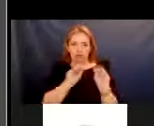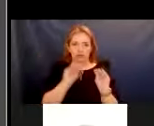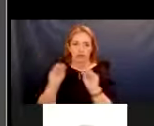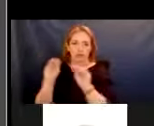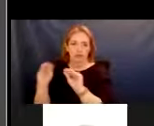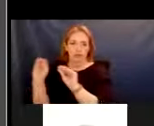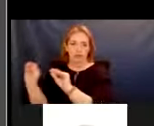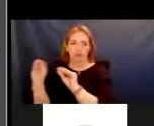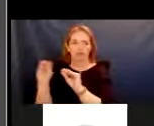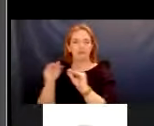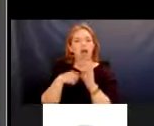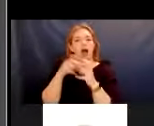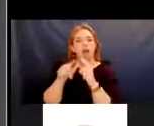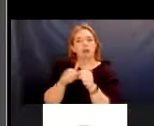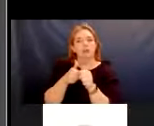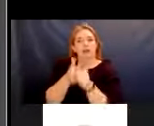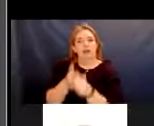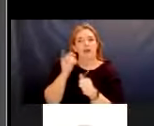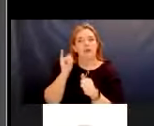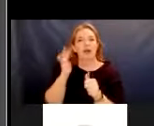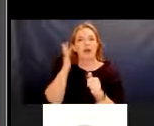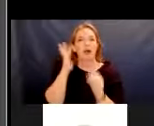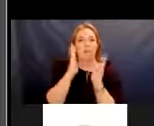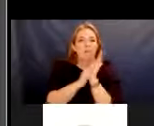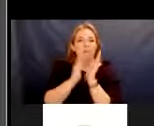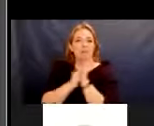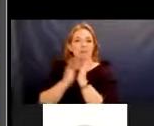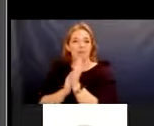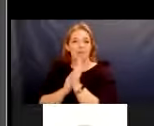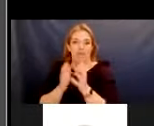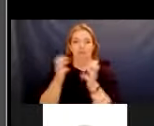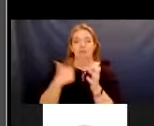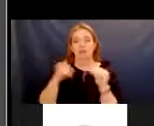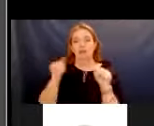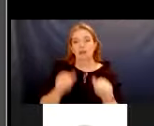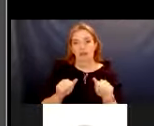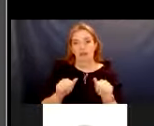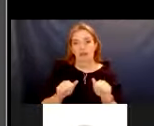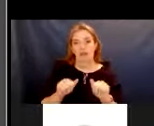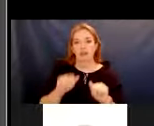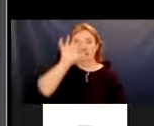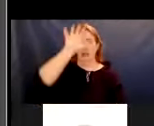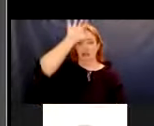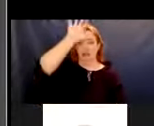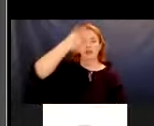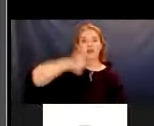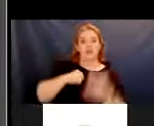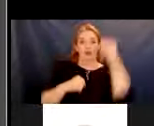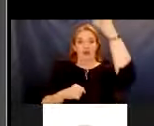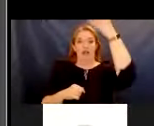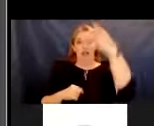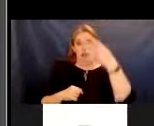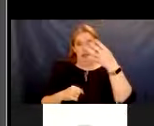trying to just stay with it as long as I could. And these lines are reversed midway,